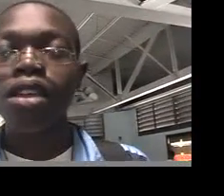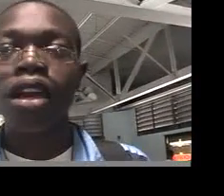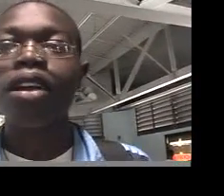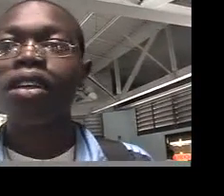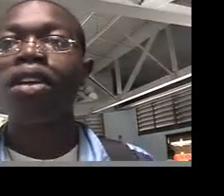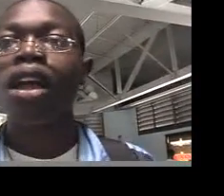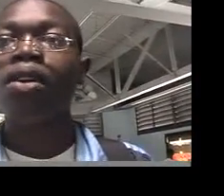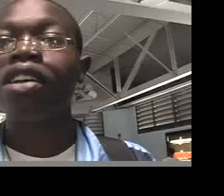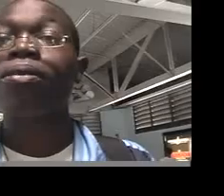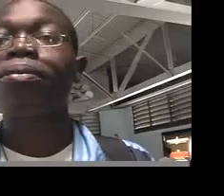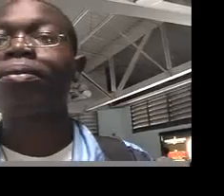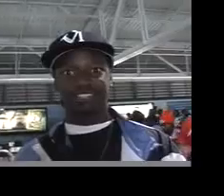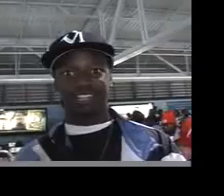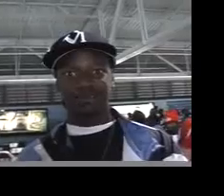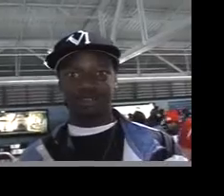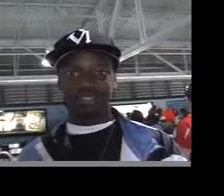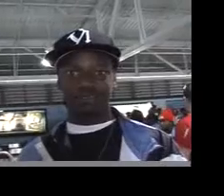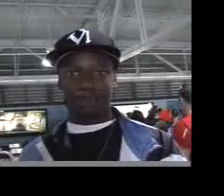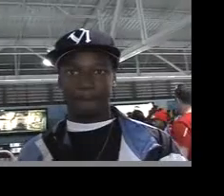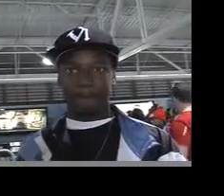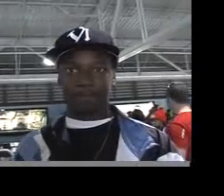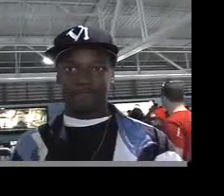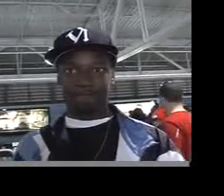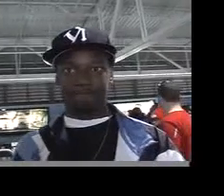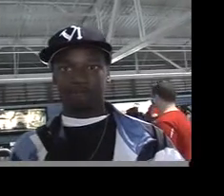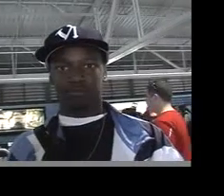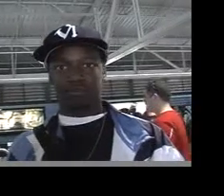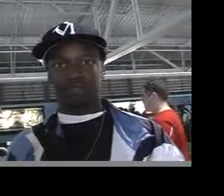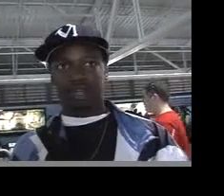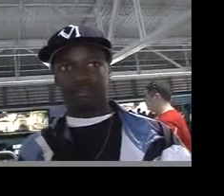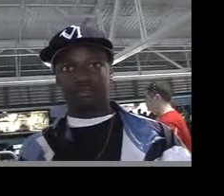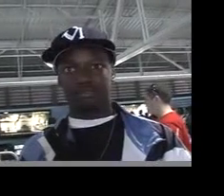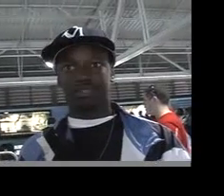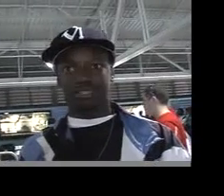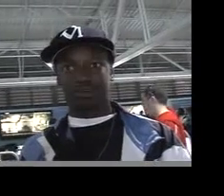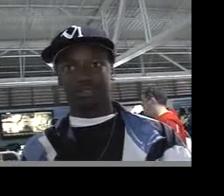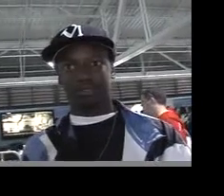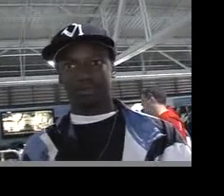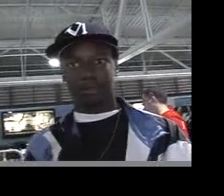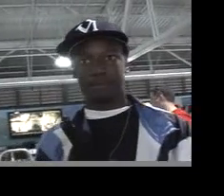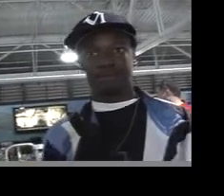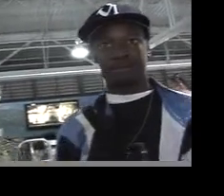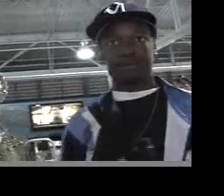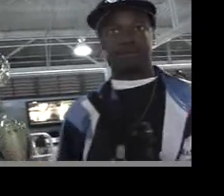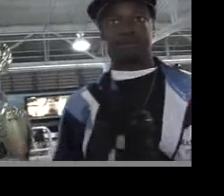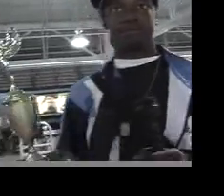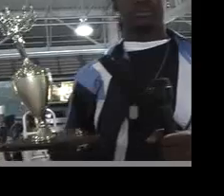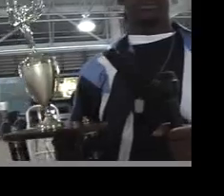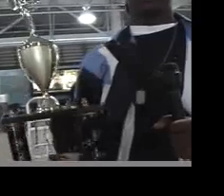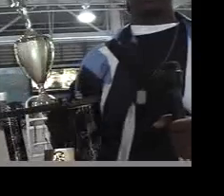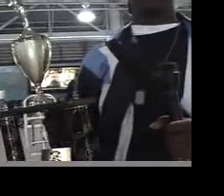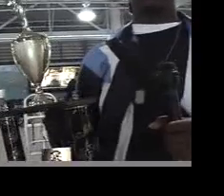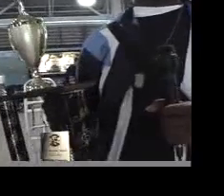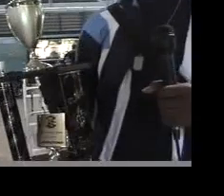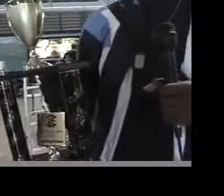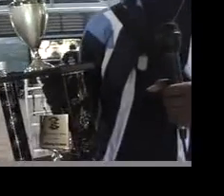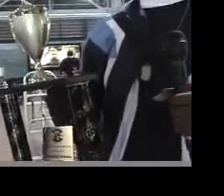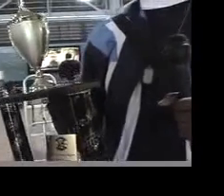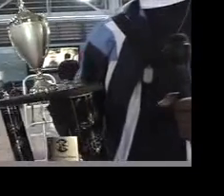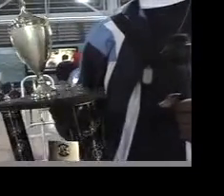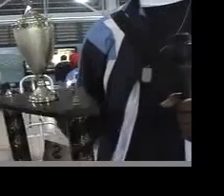it? Yeah. Yeah. You're awesome. Jakeem Grant. Yeah. Where are you from? St. Thomas. What's that group you have?